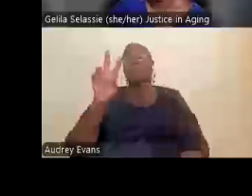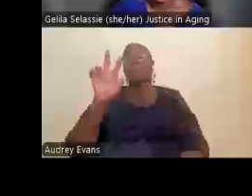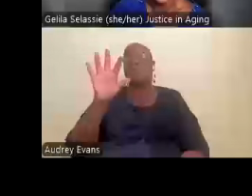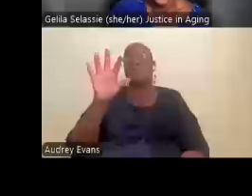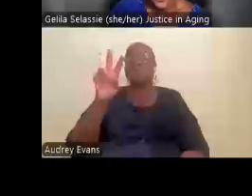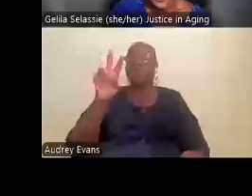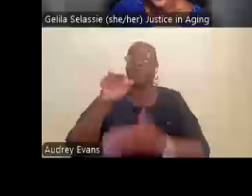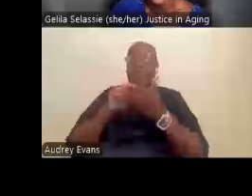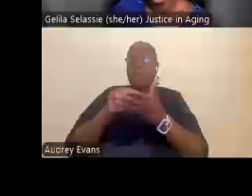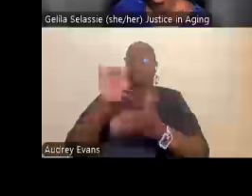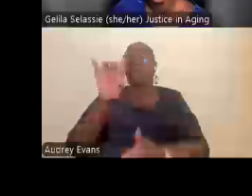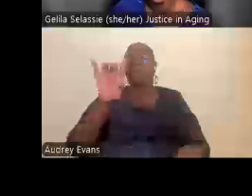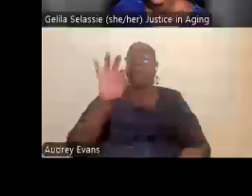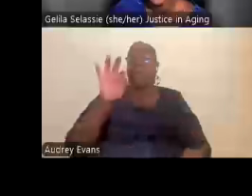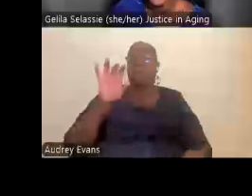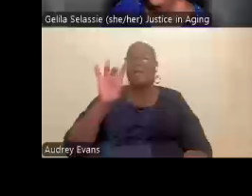$2,982 in 2026.